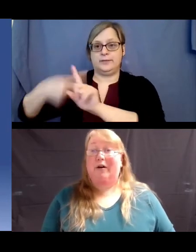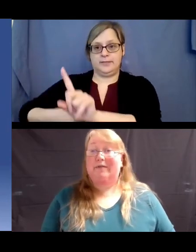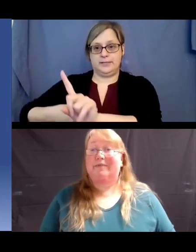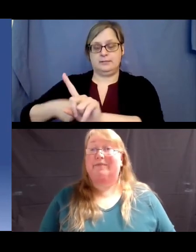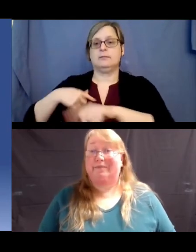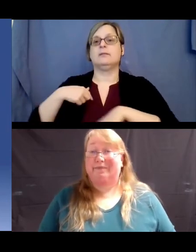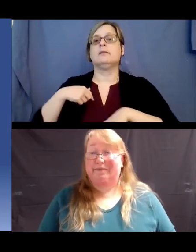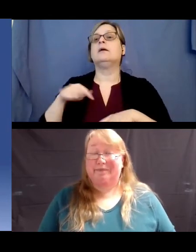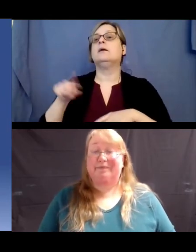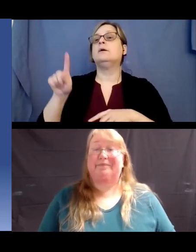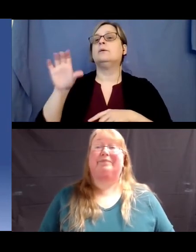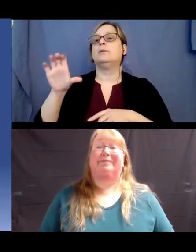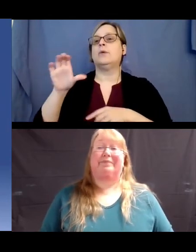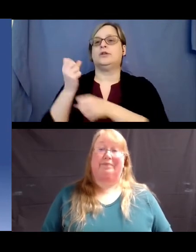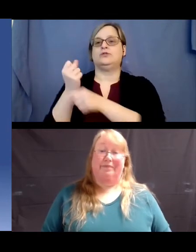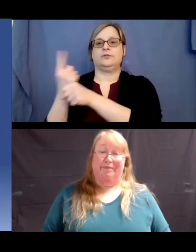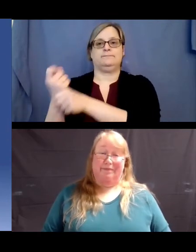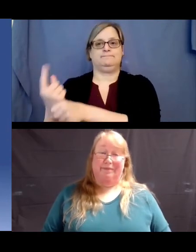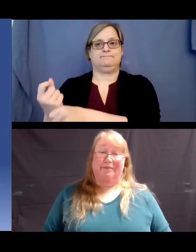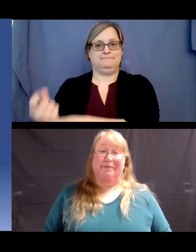year.